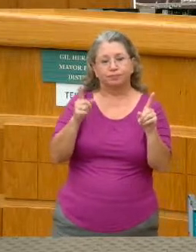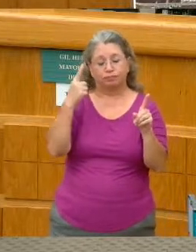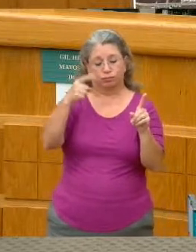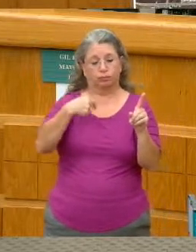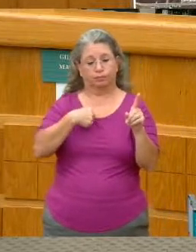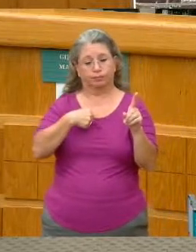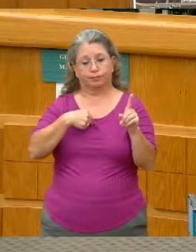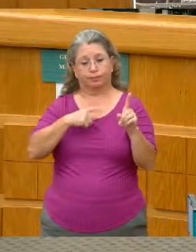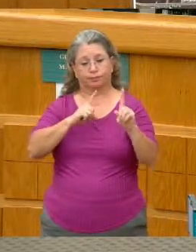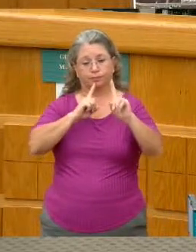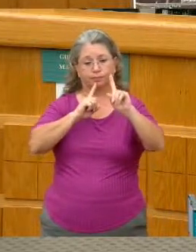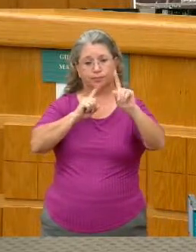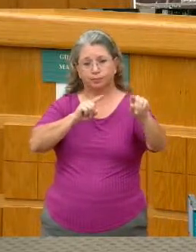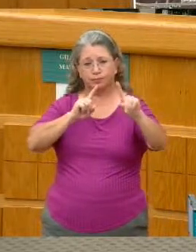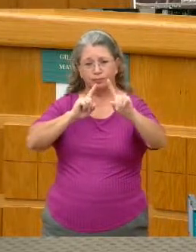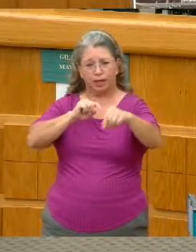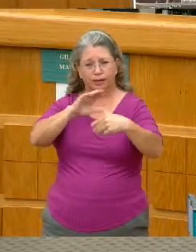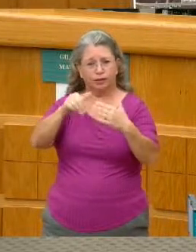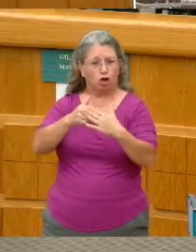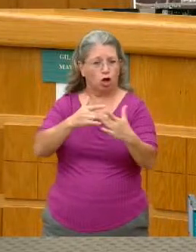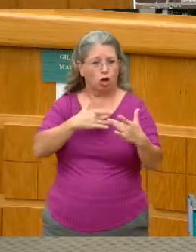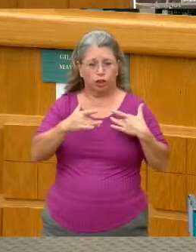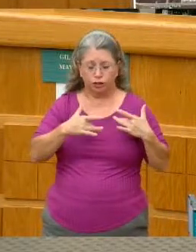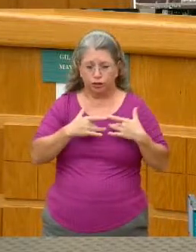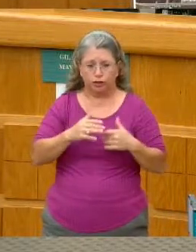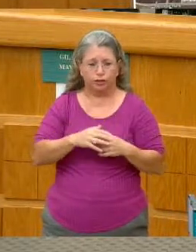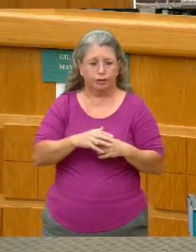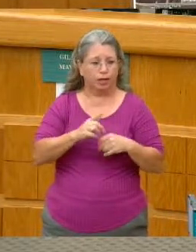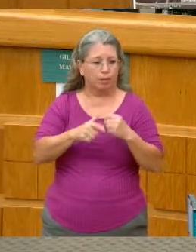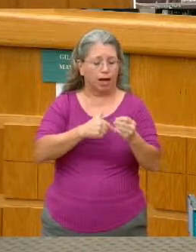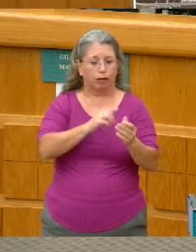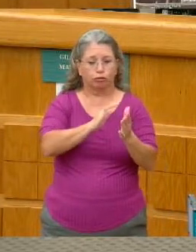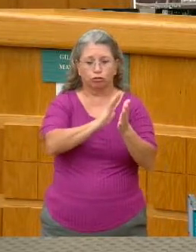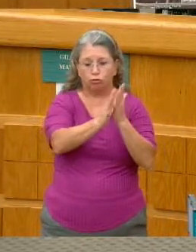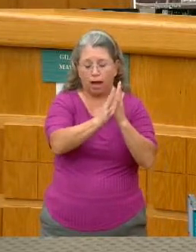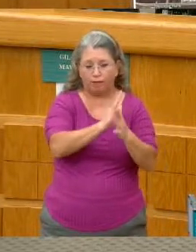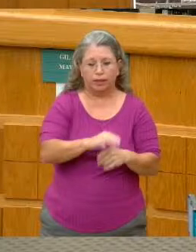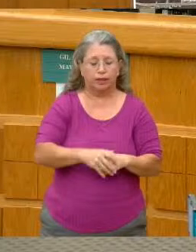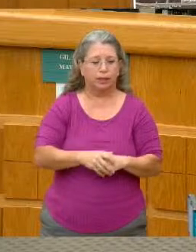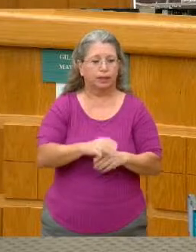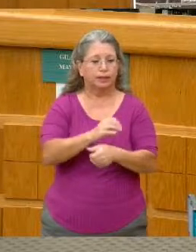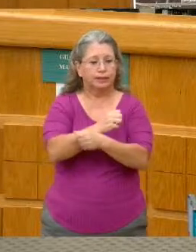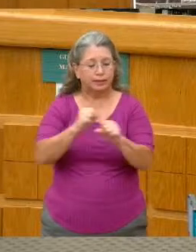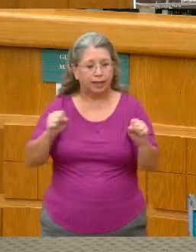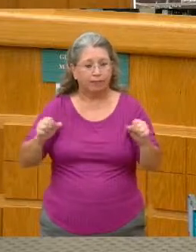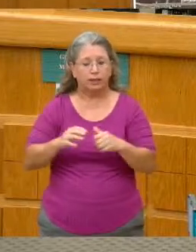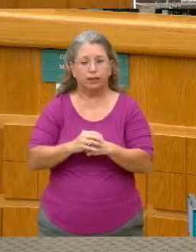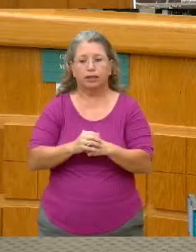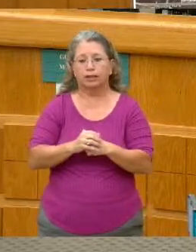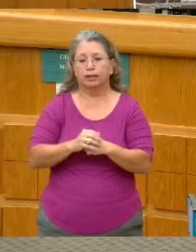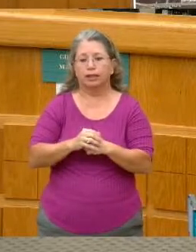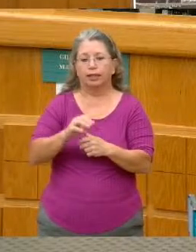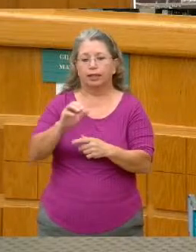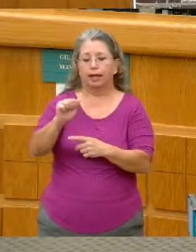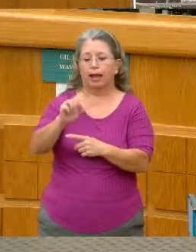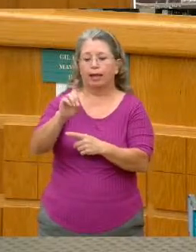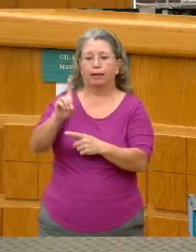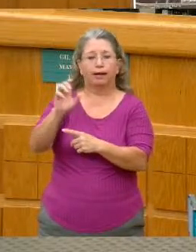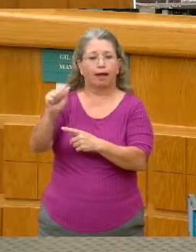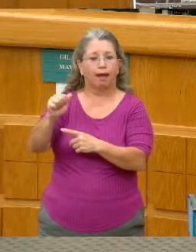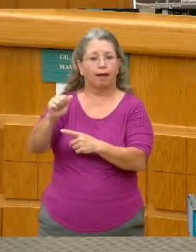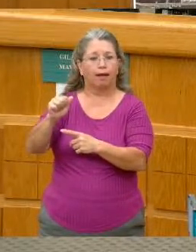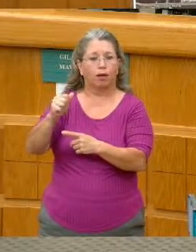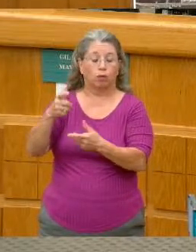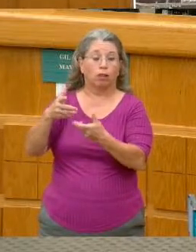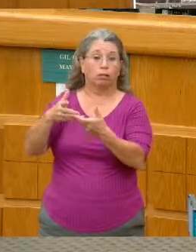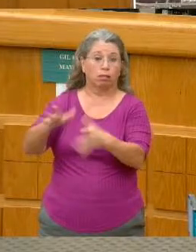from traffic safety to ADA, because we've lost our major ADA parking lot in this storm,